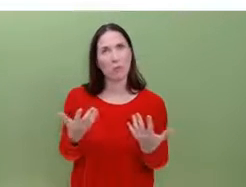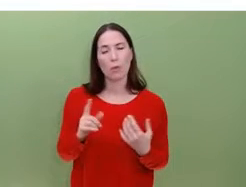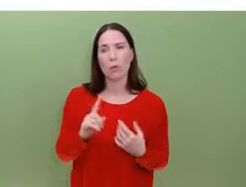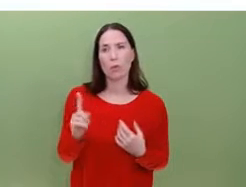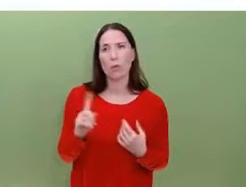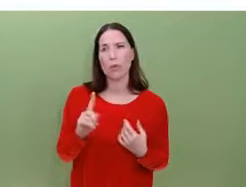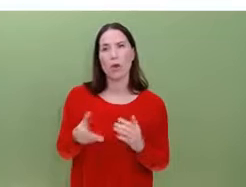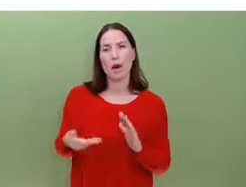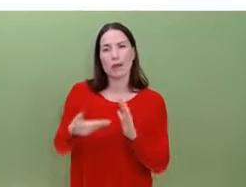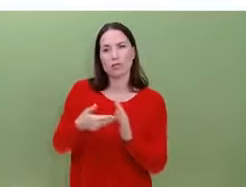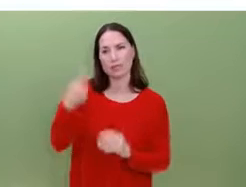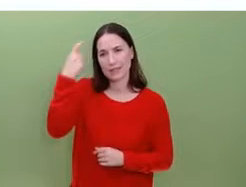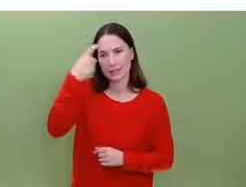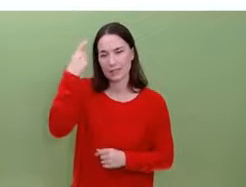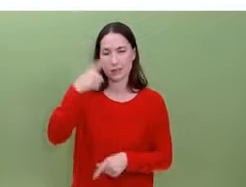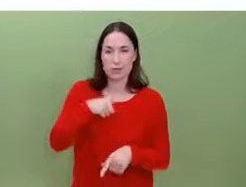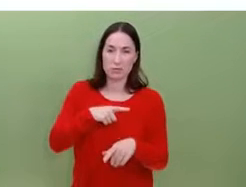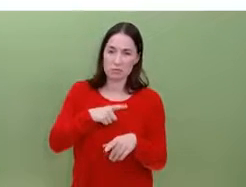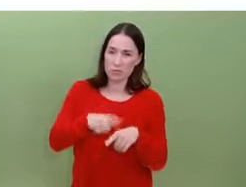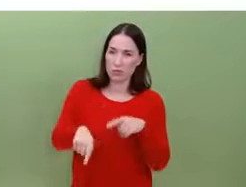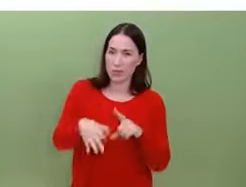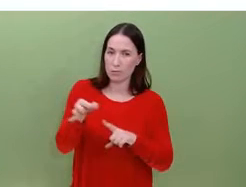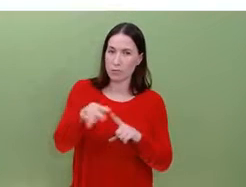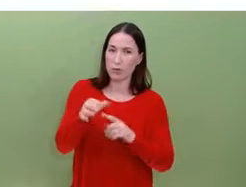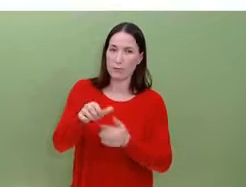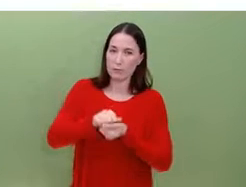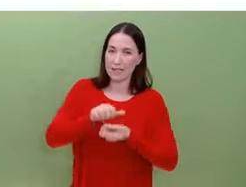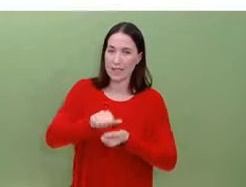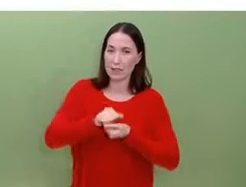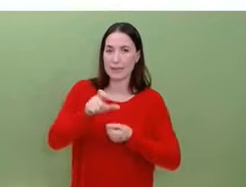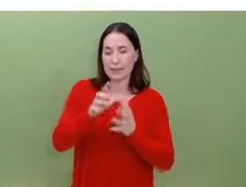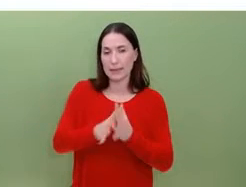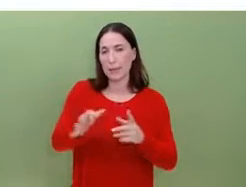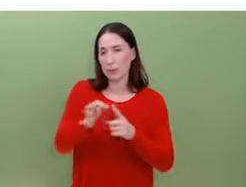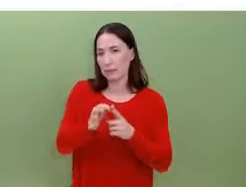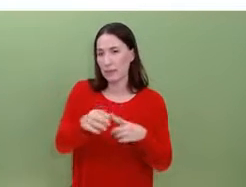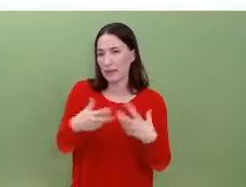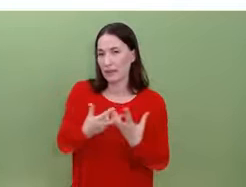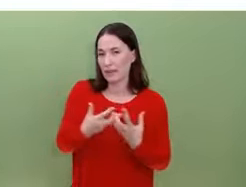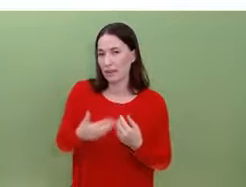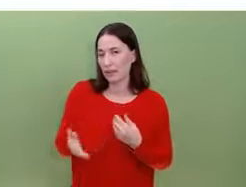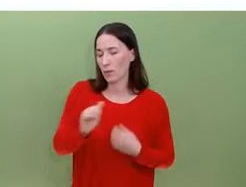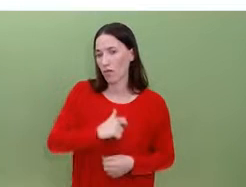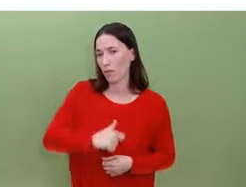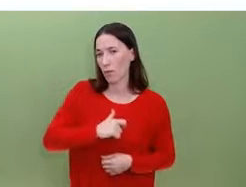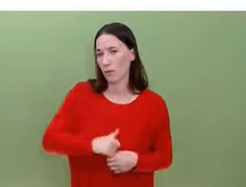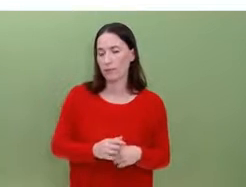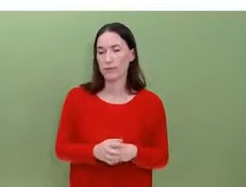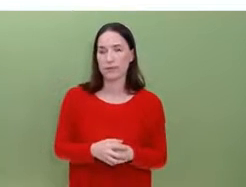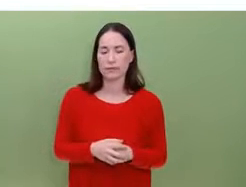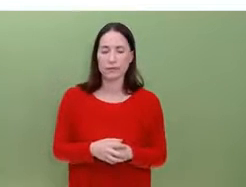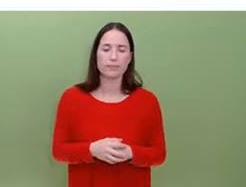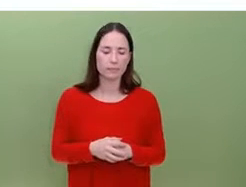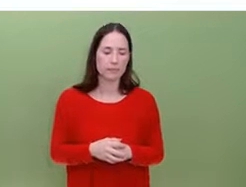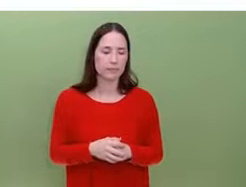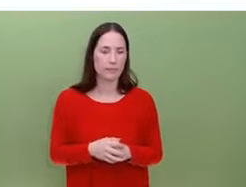considered to improve the retention of CWPs in their roles. Yeah, definitely. That